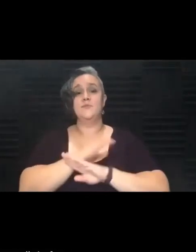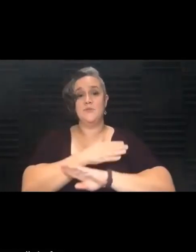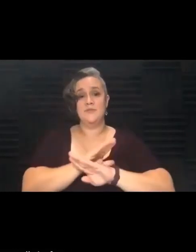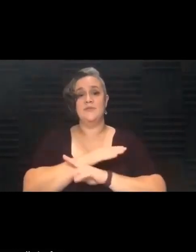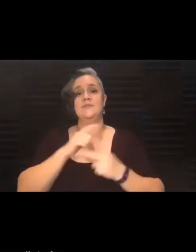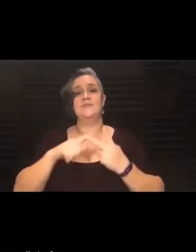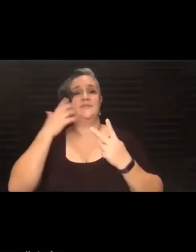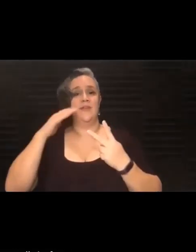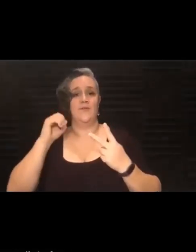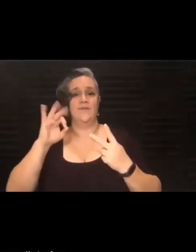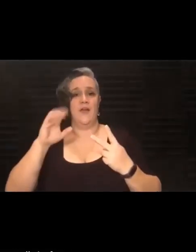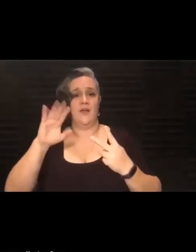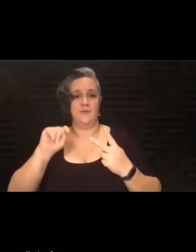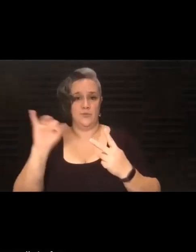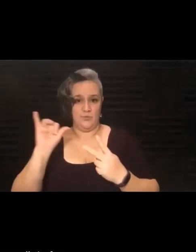well.